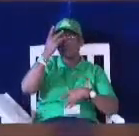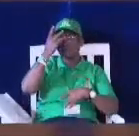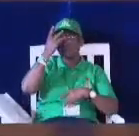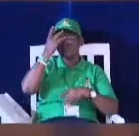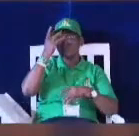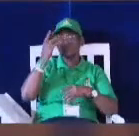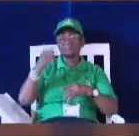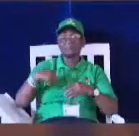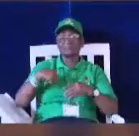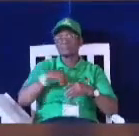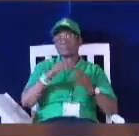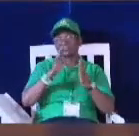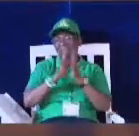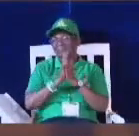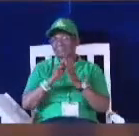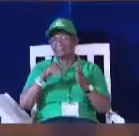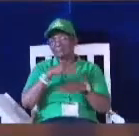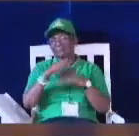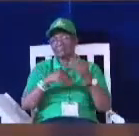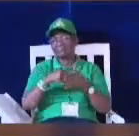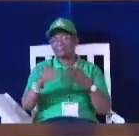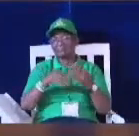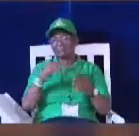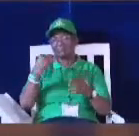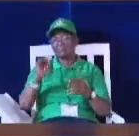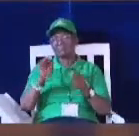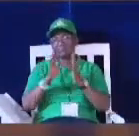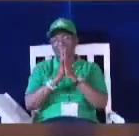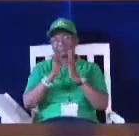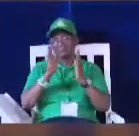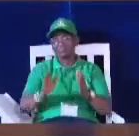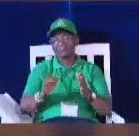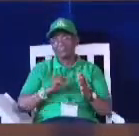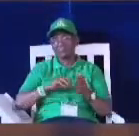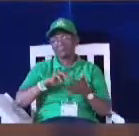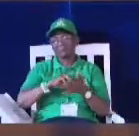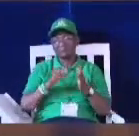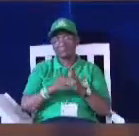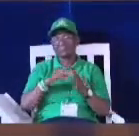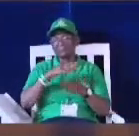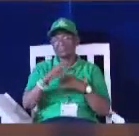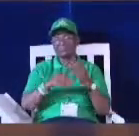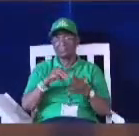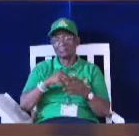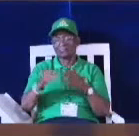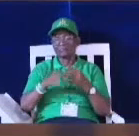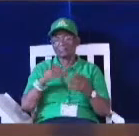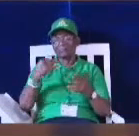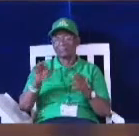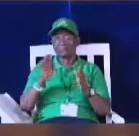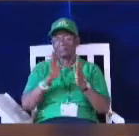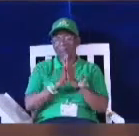And we prayed all manners of prayers. And I mean all manners of prayers.